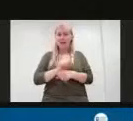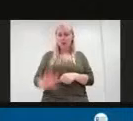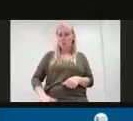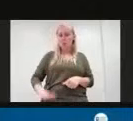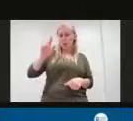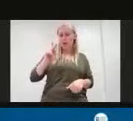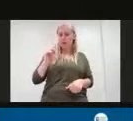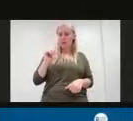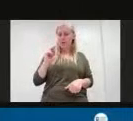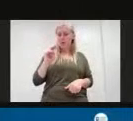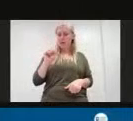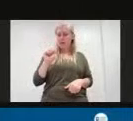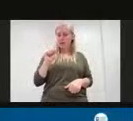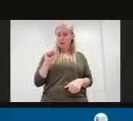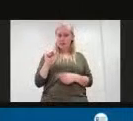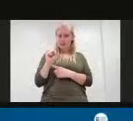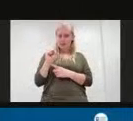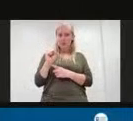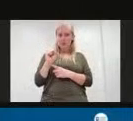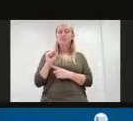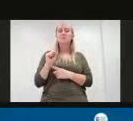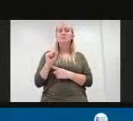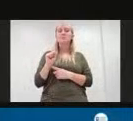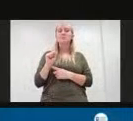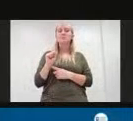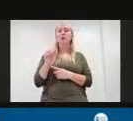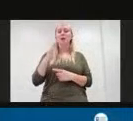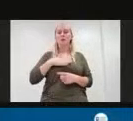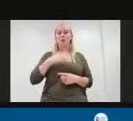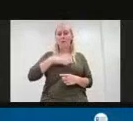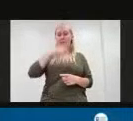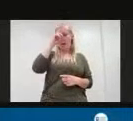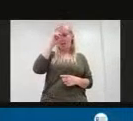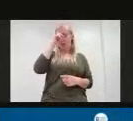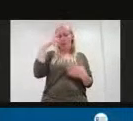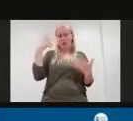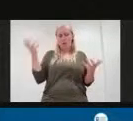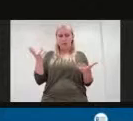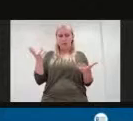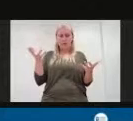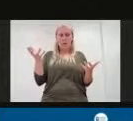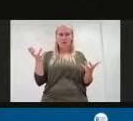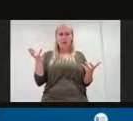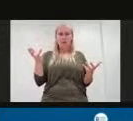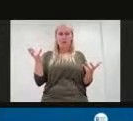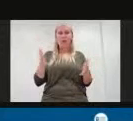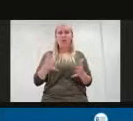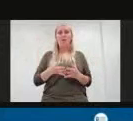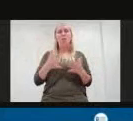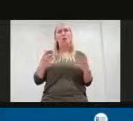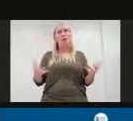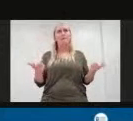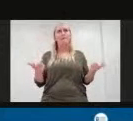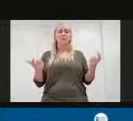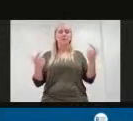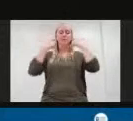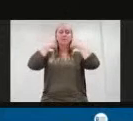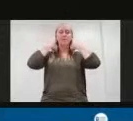Kansas. So my summers were a lot of,